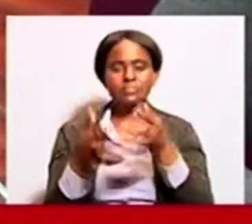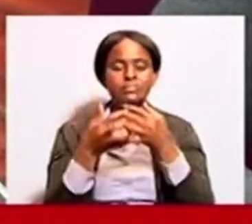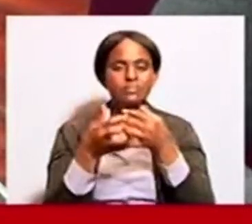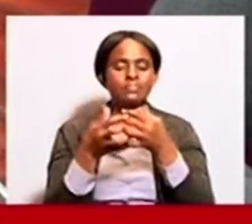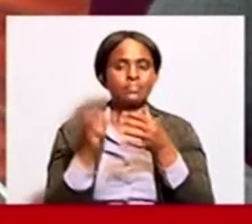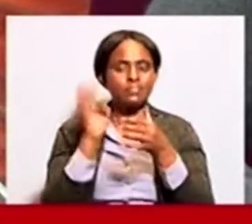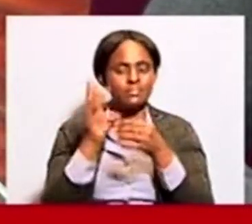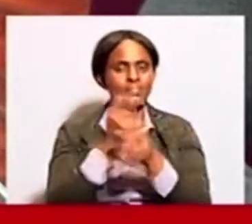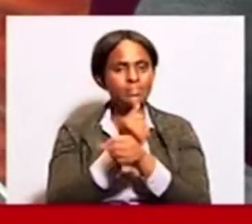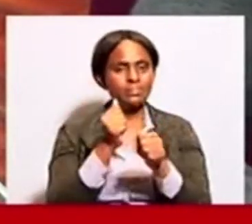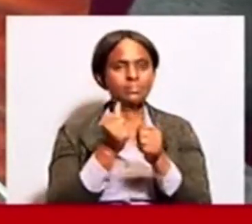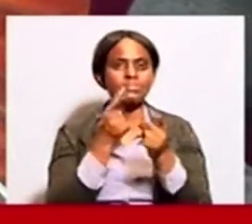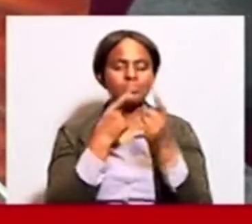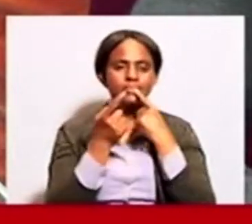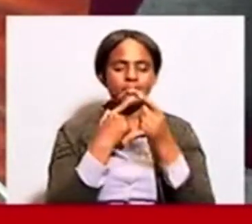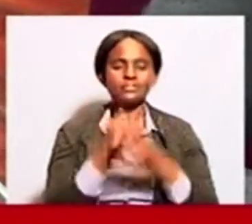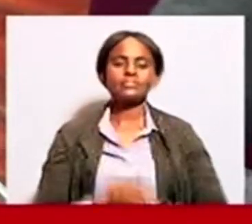go down.